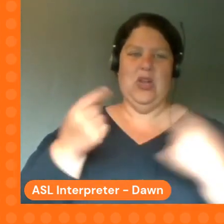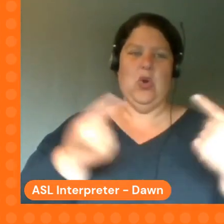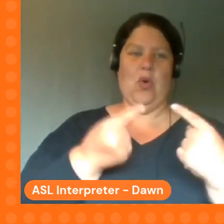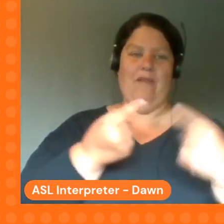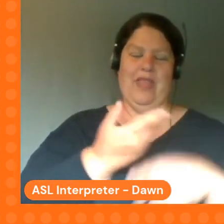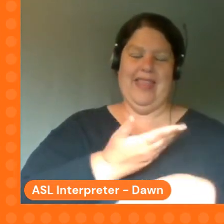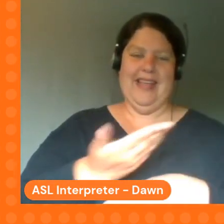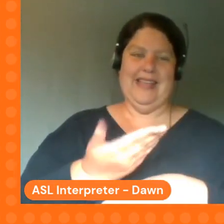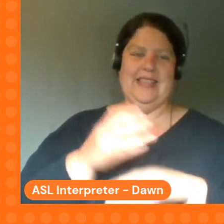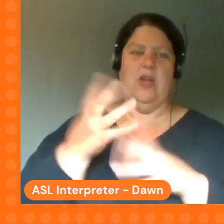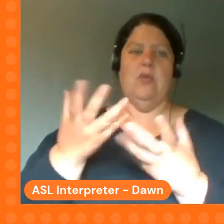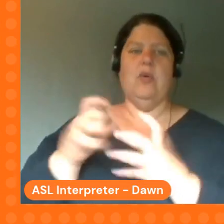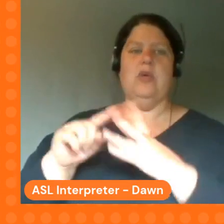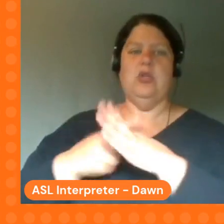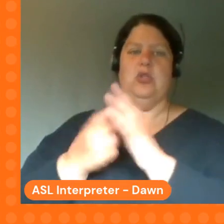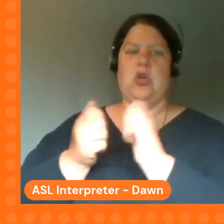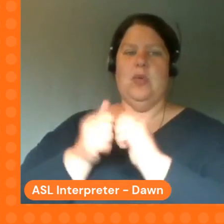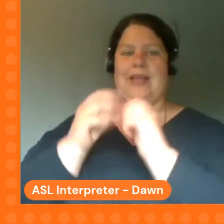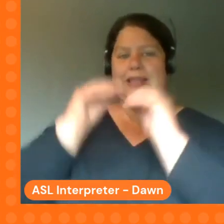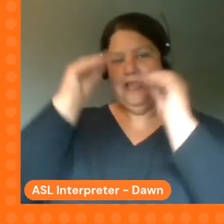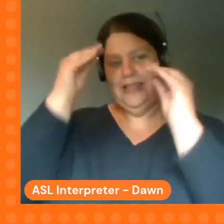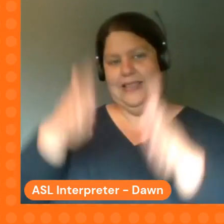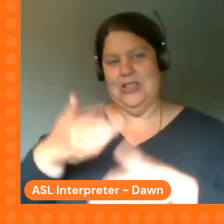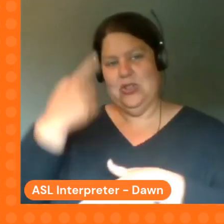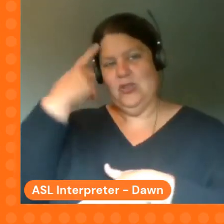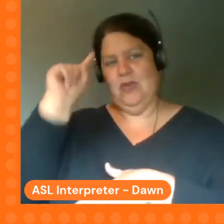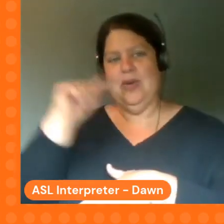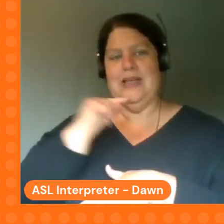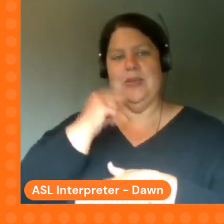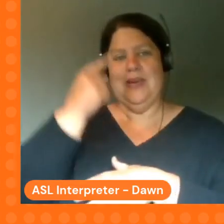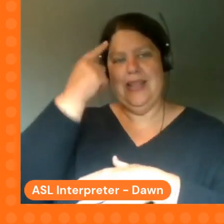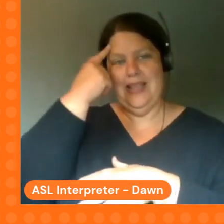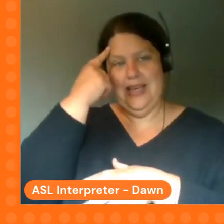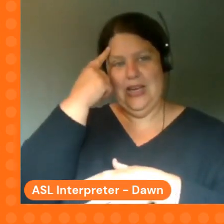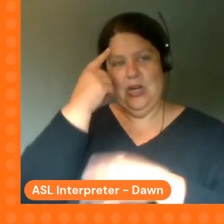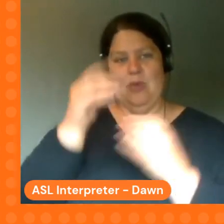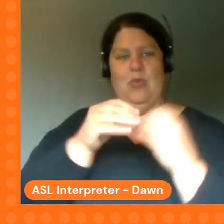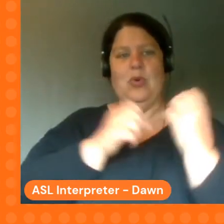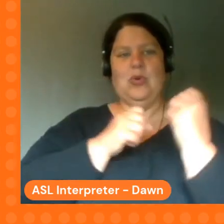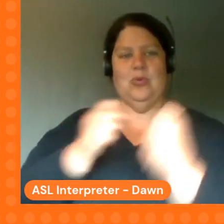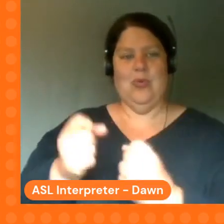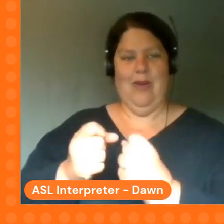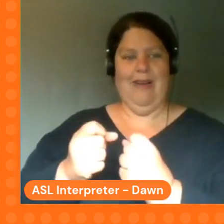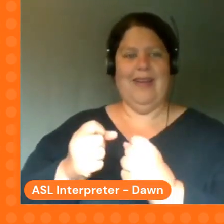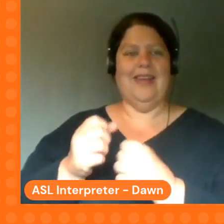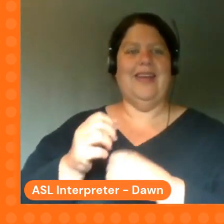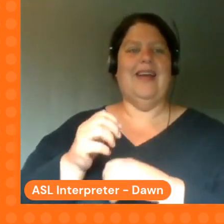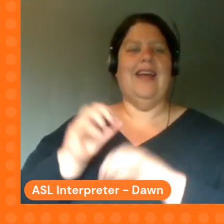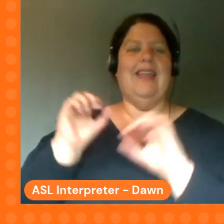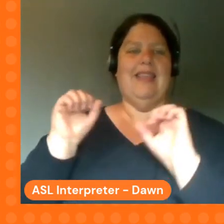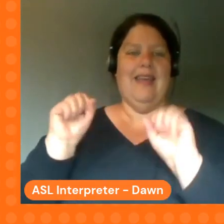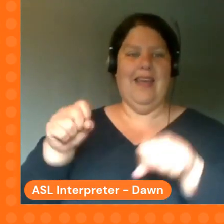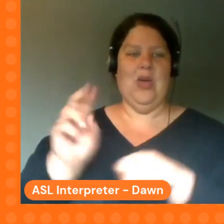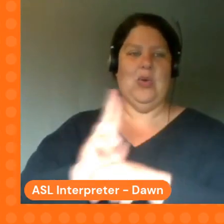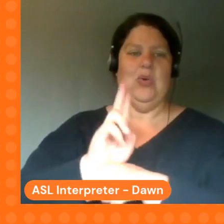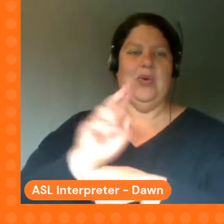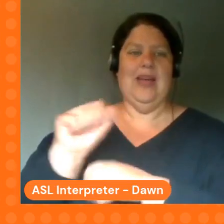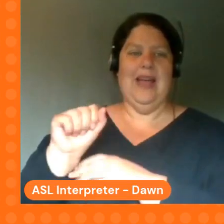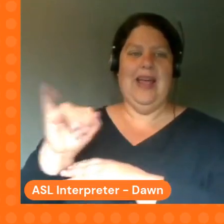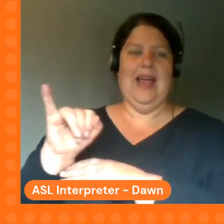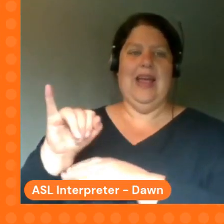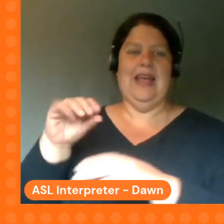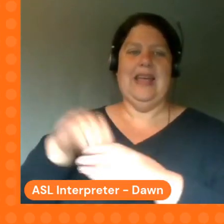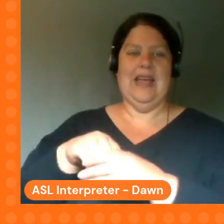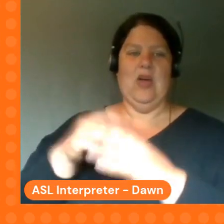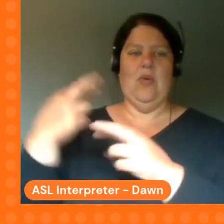with the teachers so the critical thinking is stronger, so they can use AI in a responsible way, and